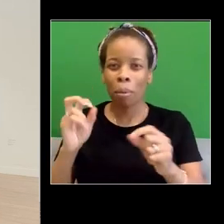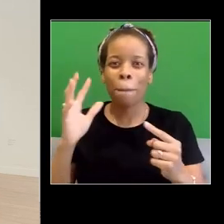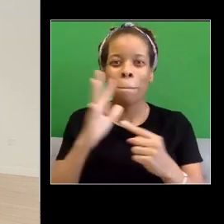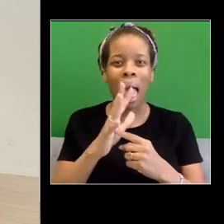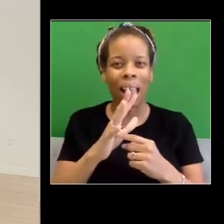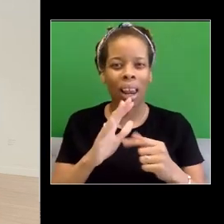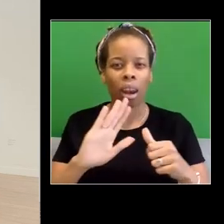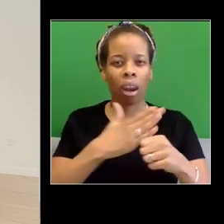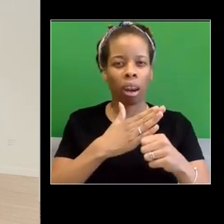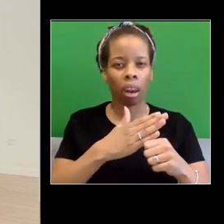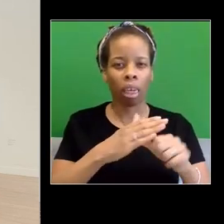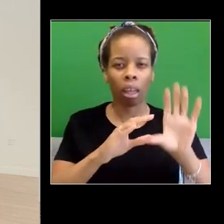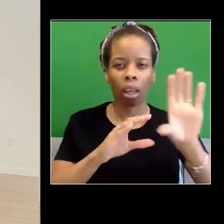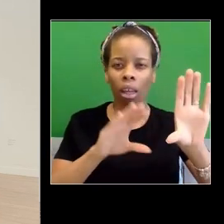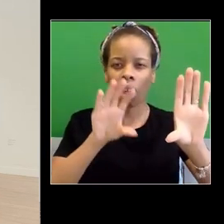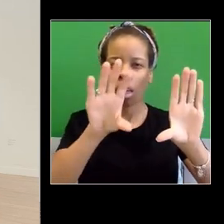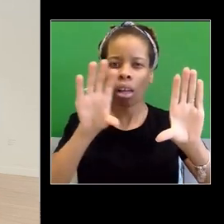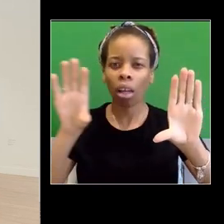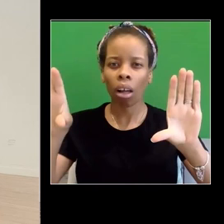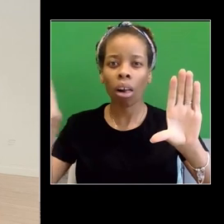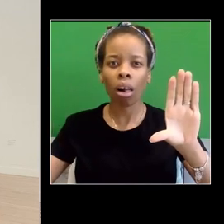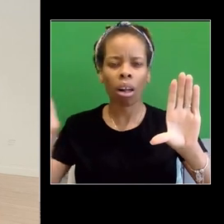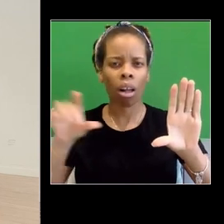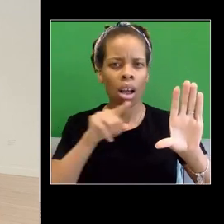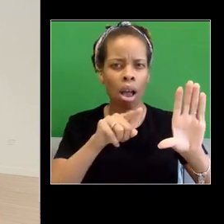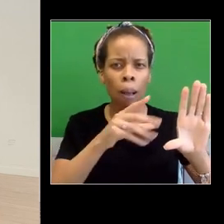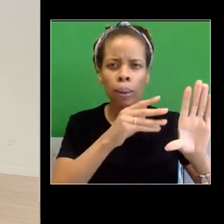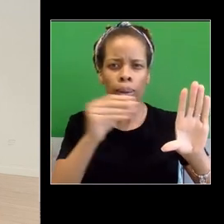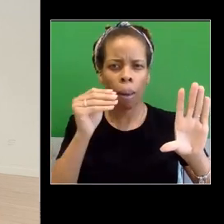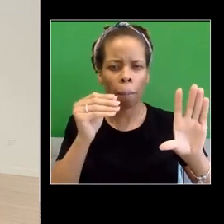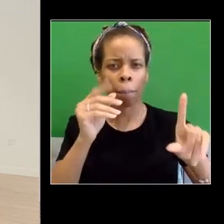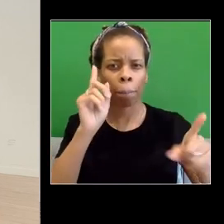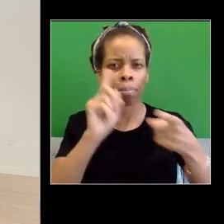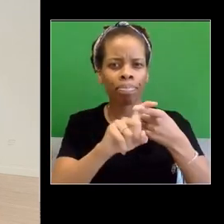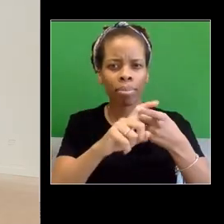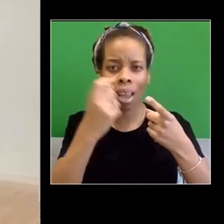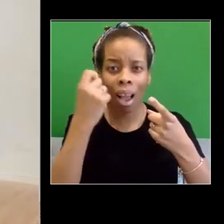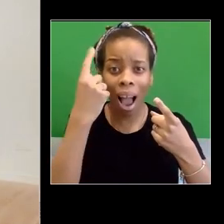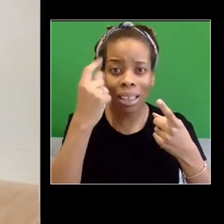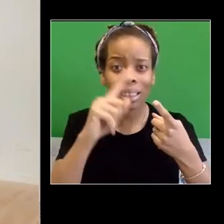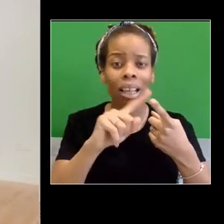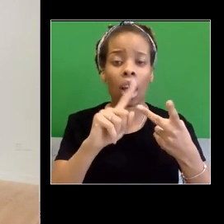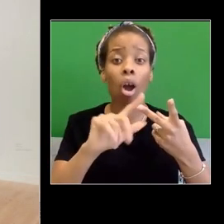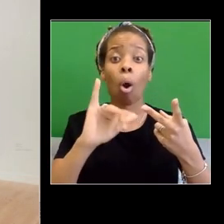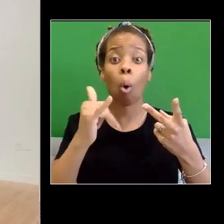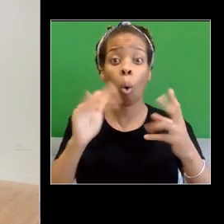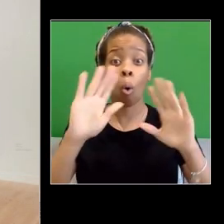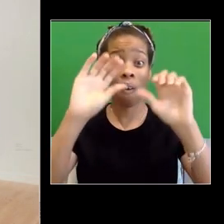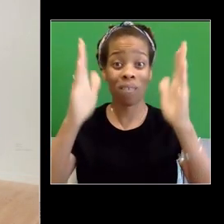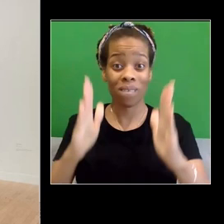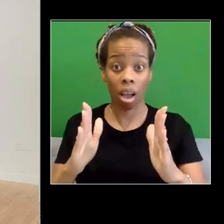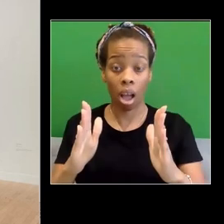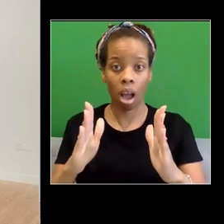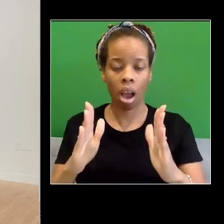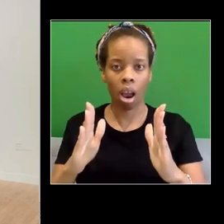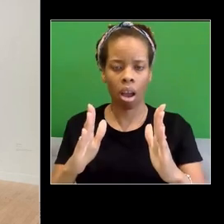the way in which certain figures or ideas, as they relate to the figure, sort of visit